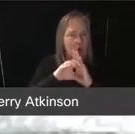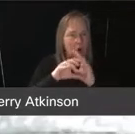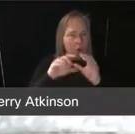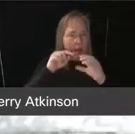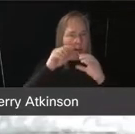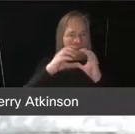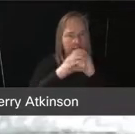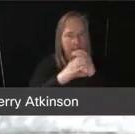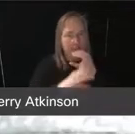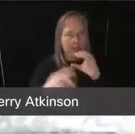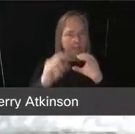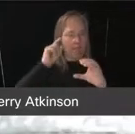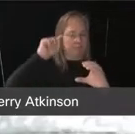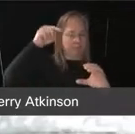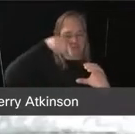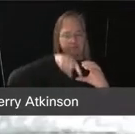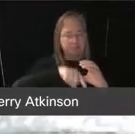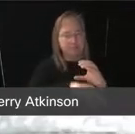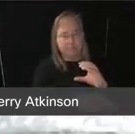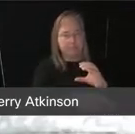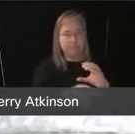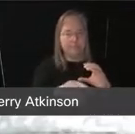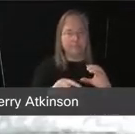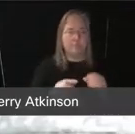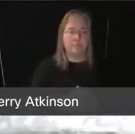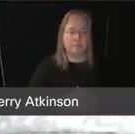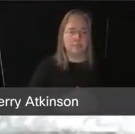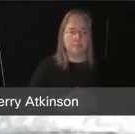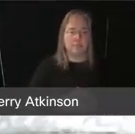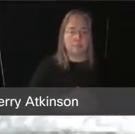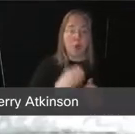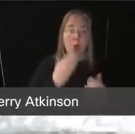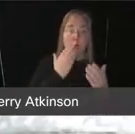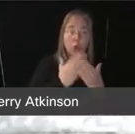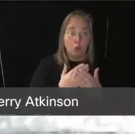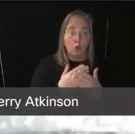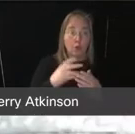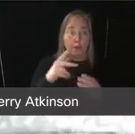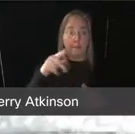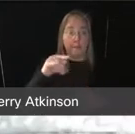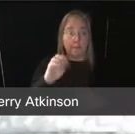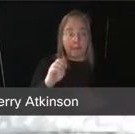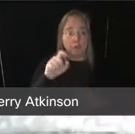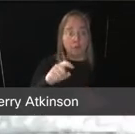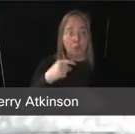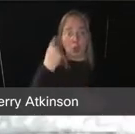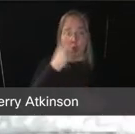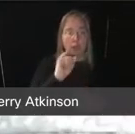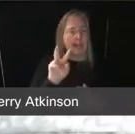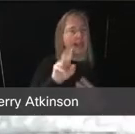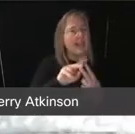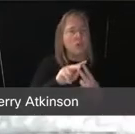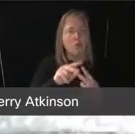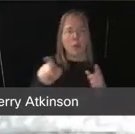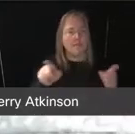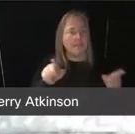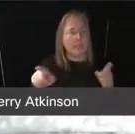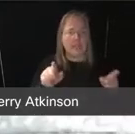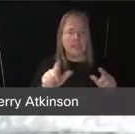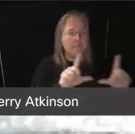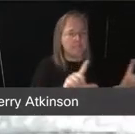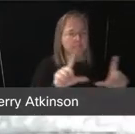drive through the storm drain culverts. A good pipe should look something like, you know, either one of these photos that you see on your